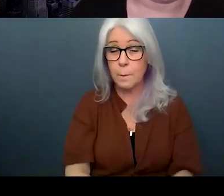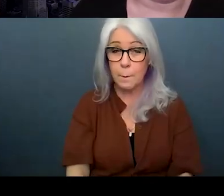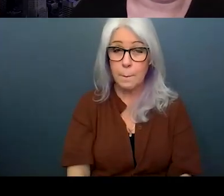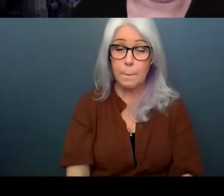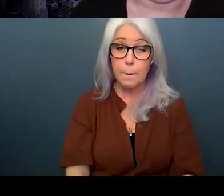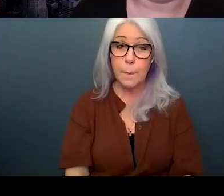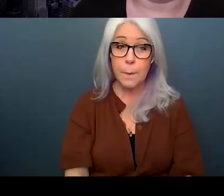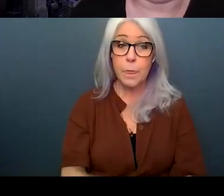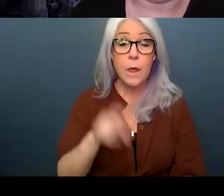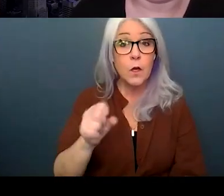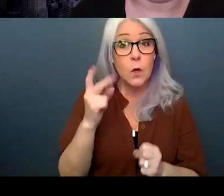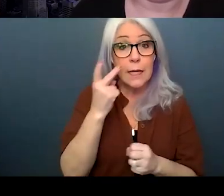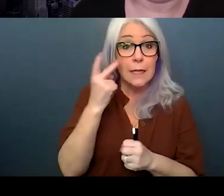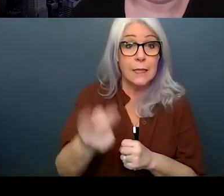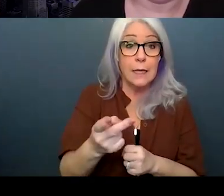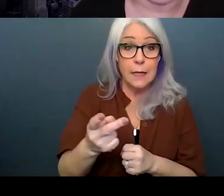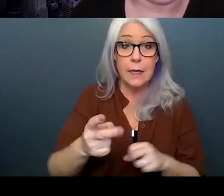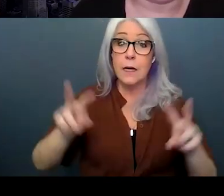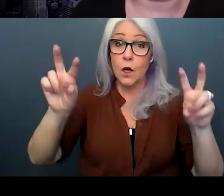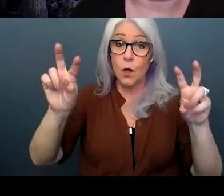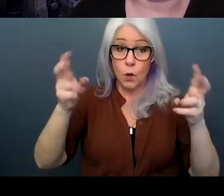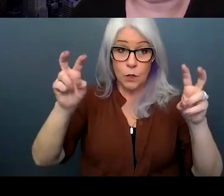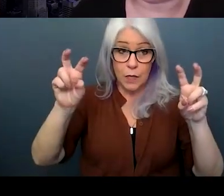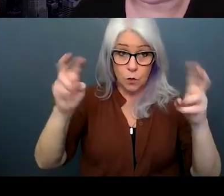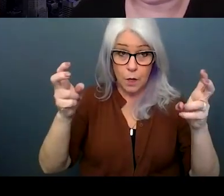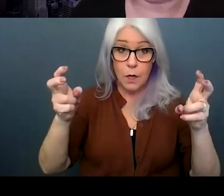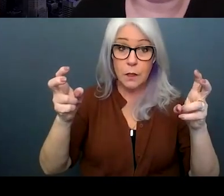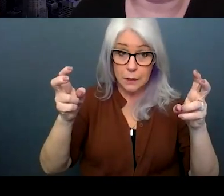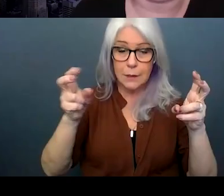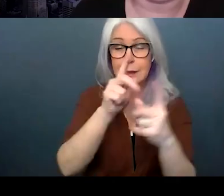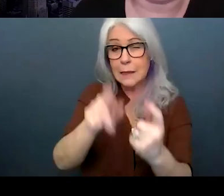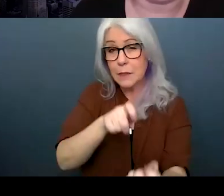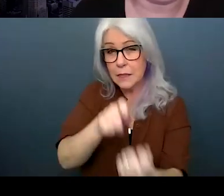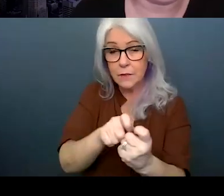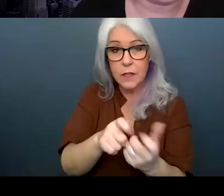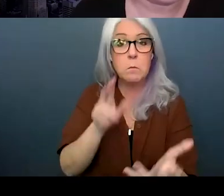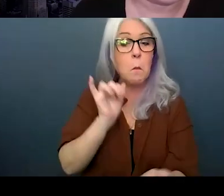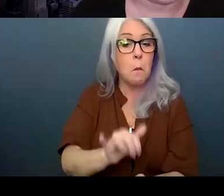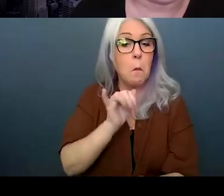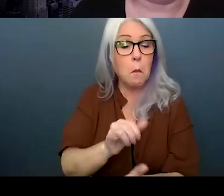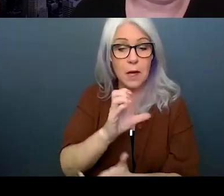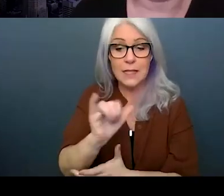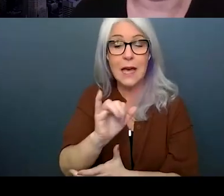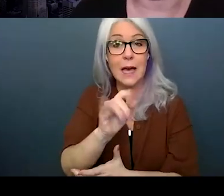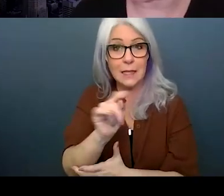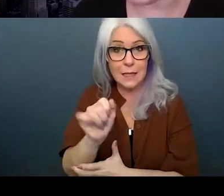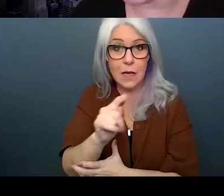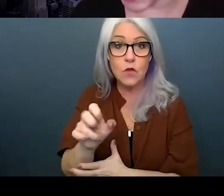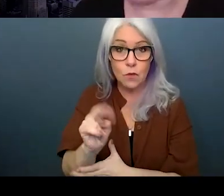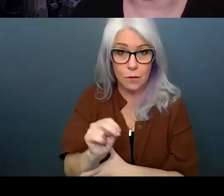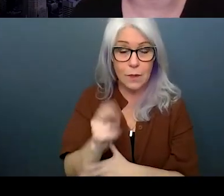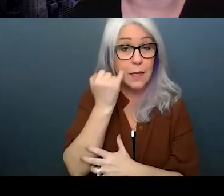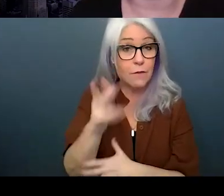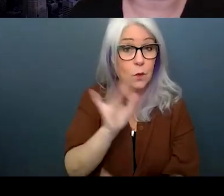You can look at the quotation marks right here specifically to see citation. If you were to